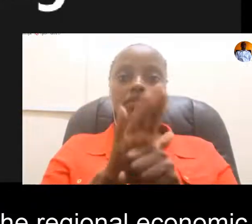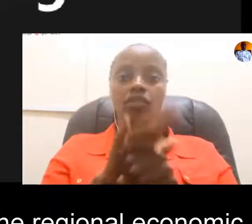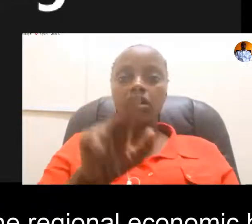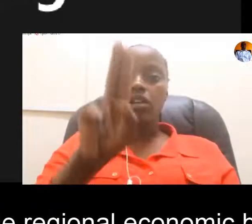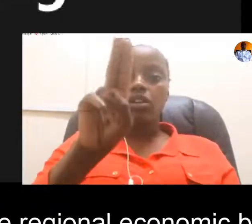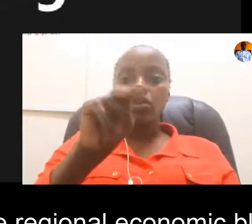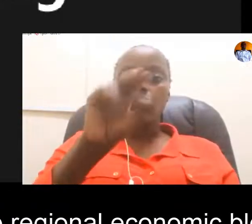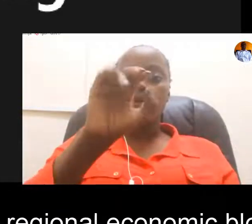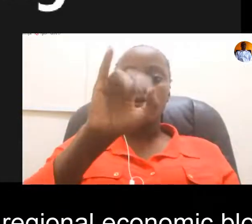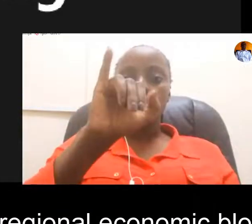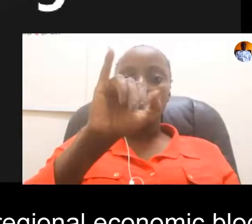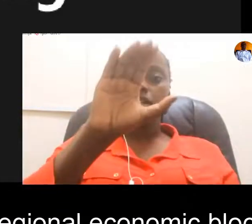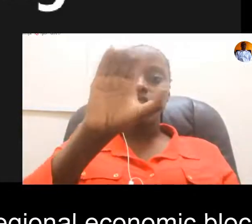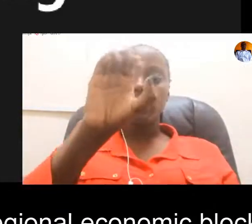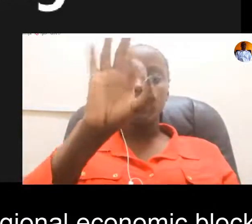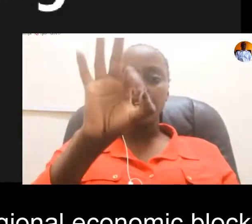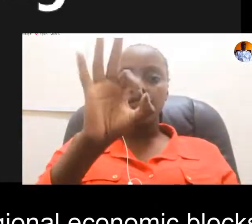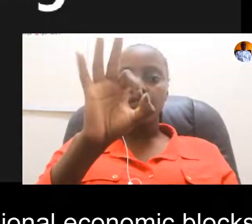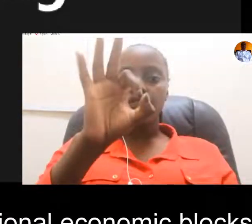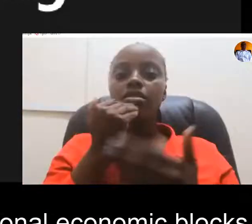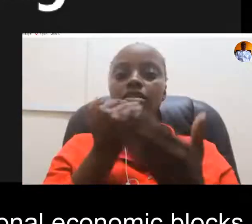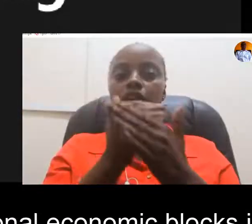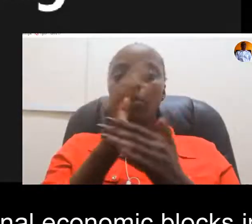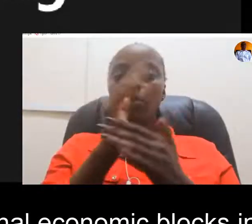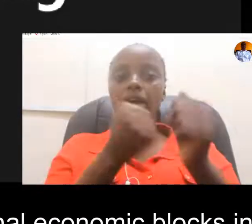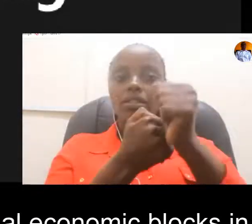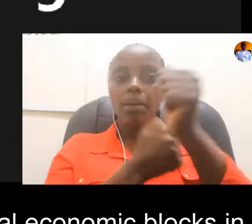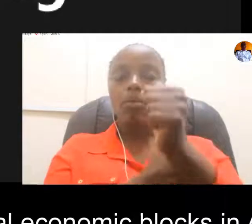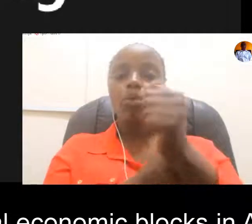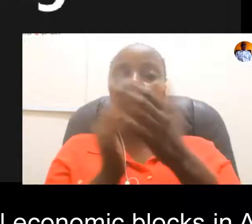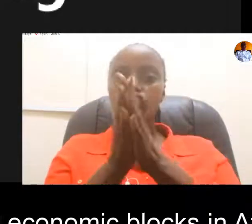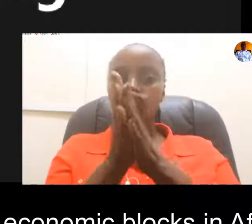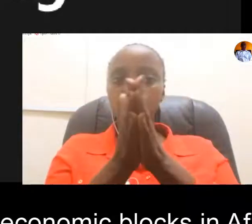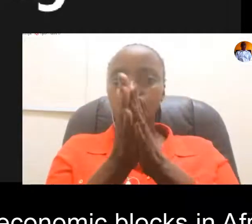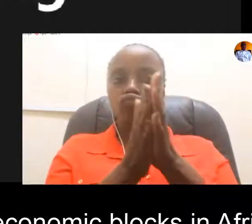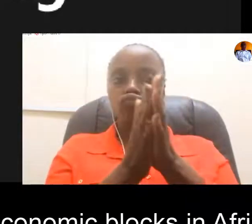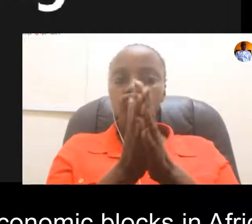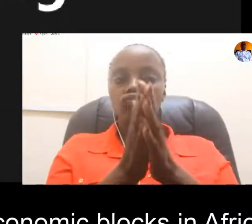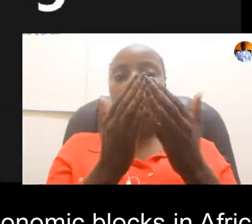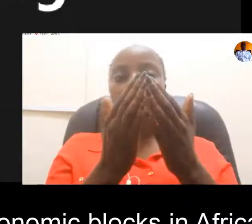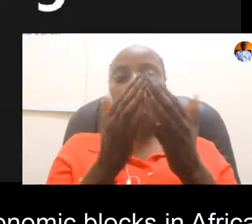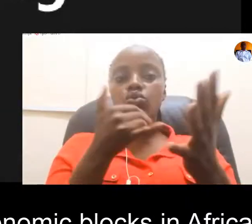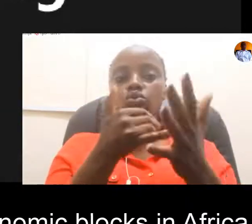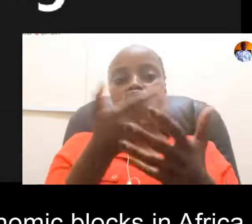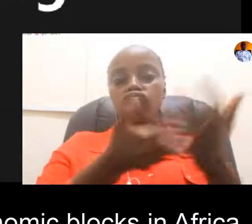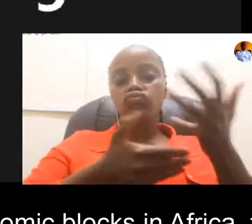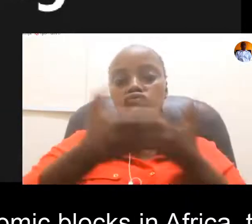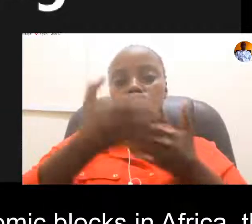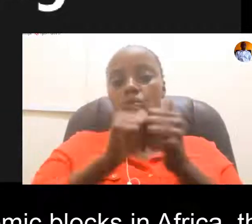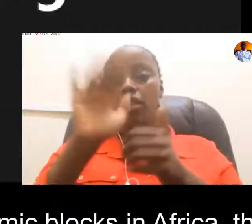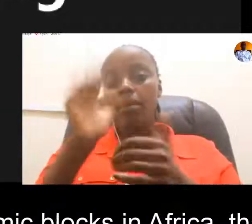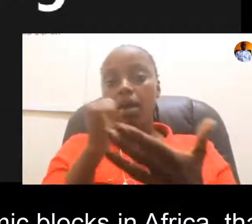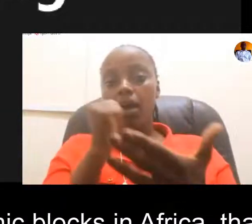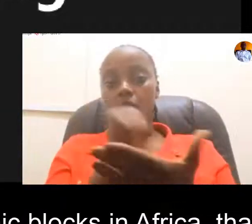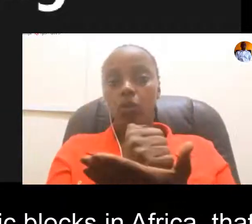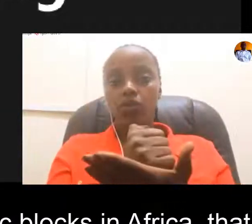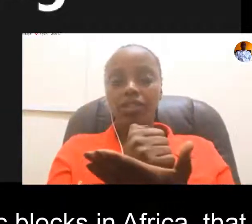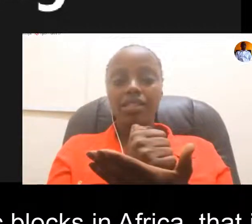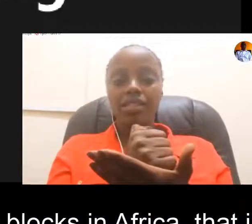We appreciate your support and we look forward to better engagement with your office